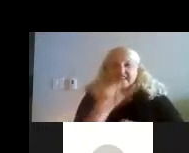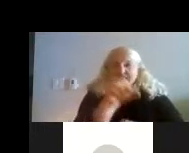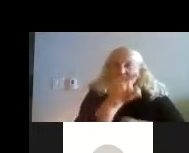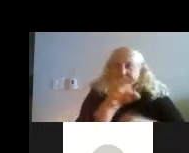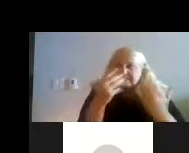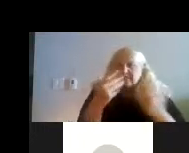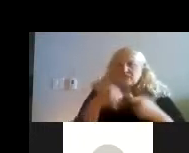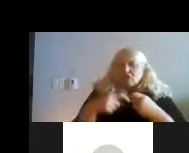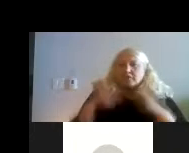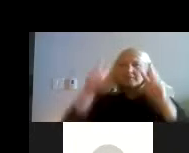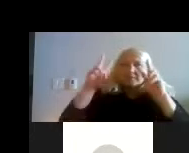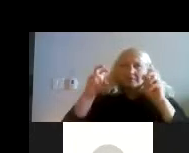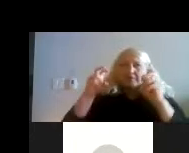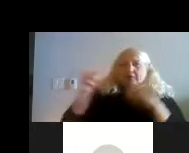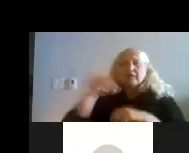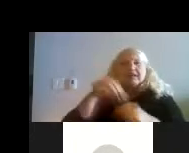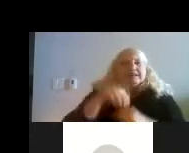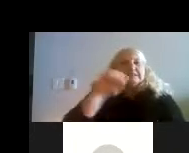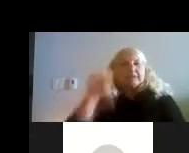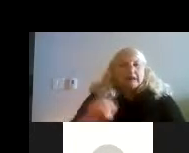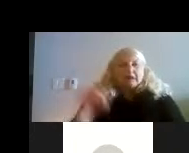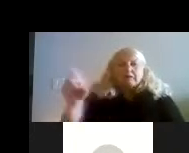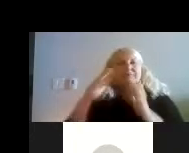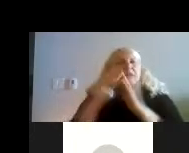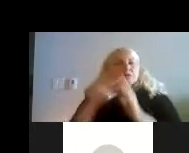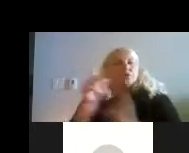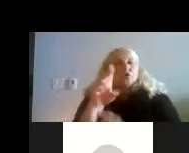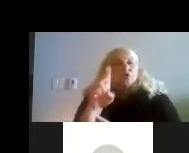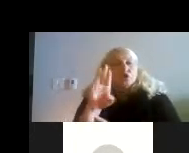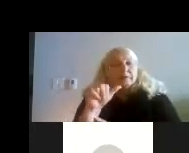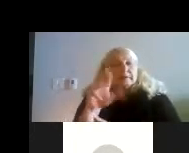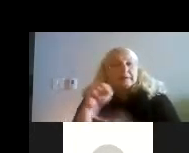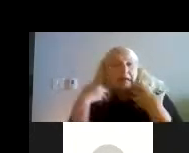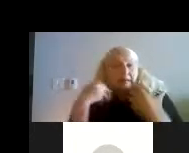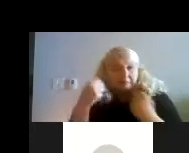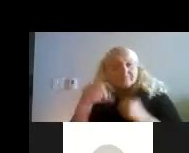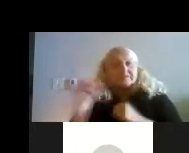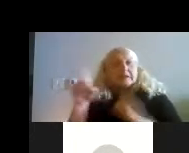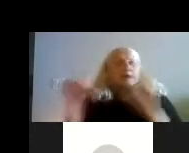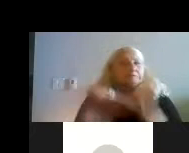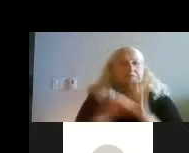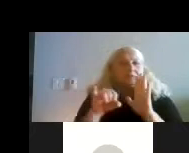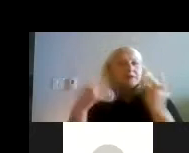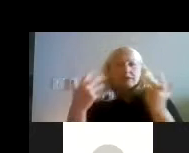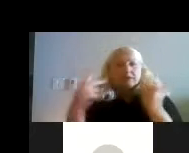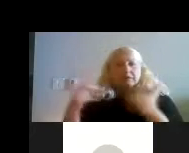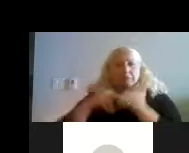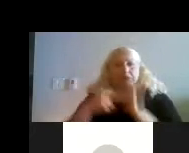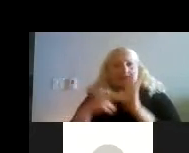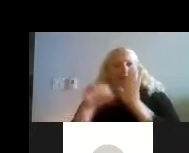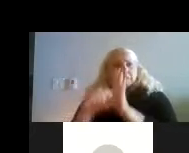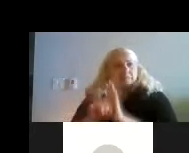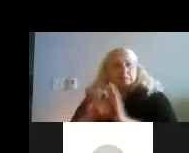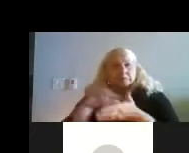Indian Health Institute in Seattle, which I really love, defining Indigenous epidemiology as applying traditional knowledge